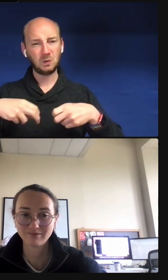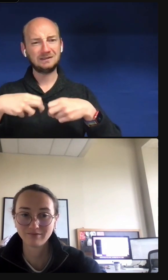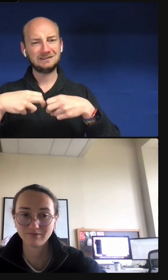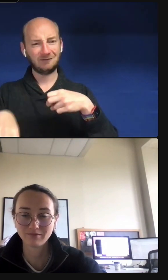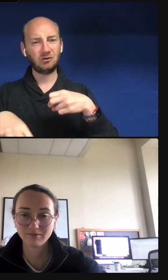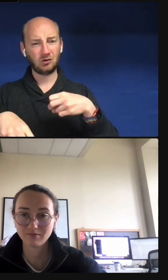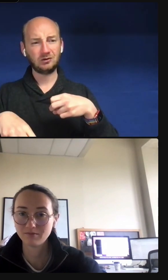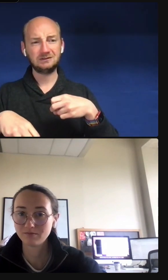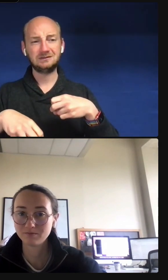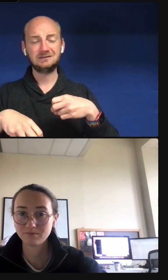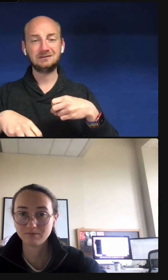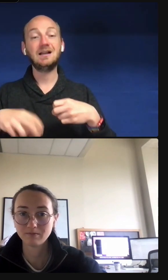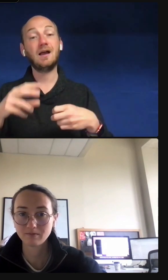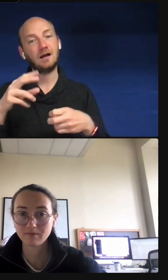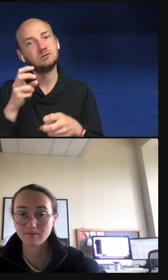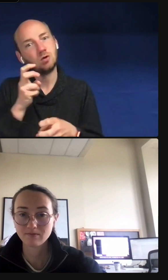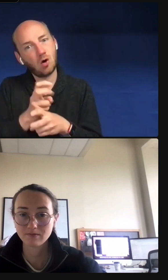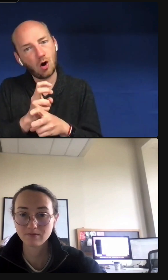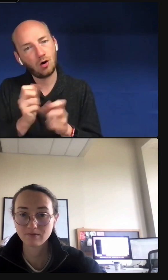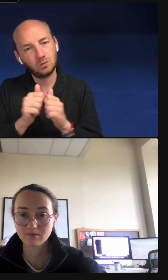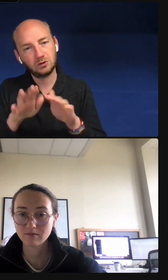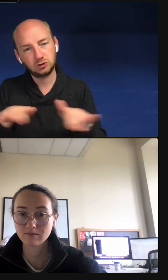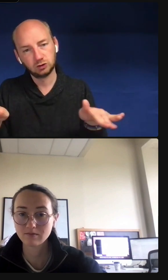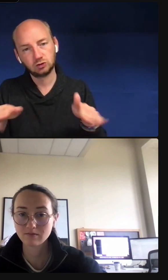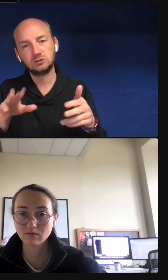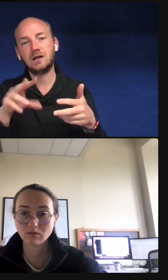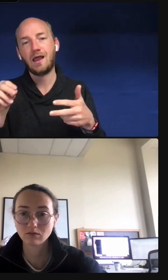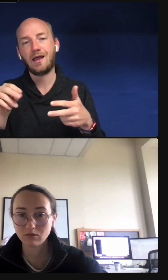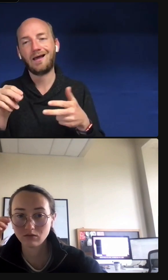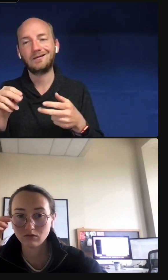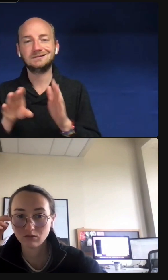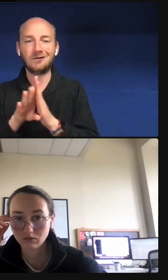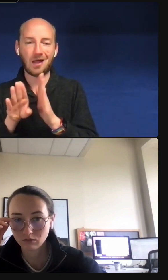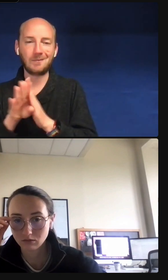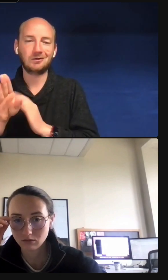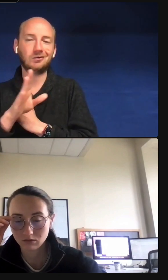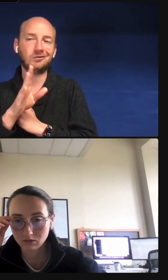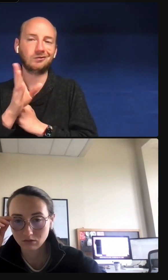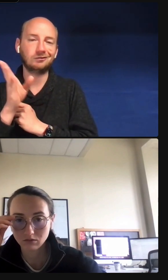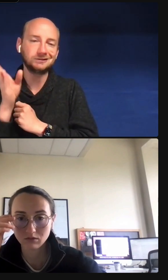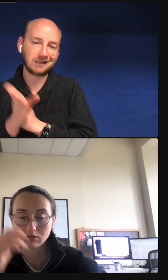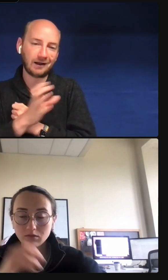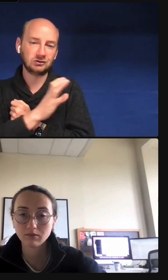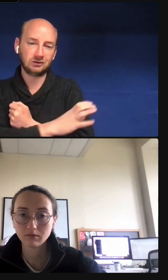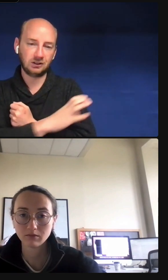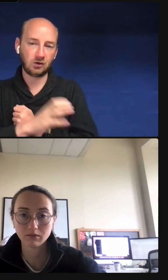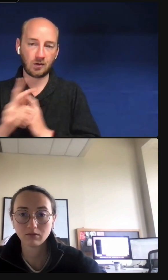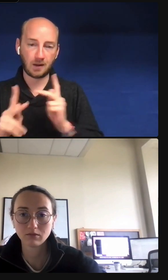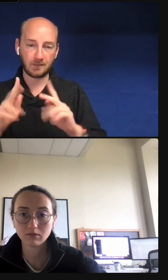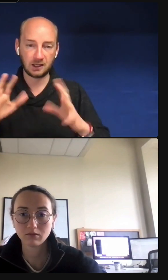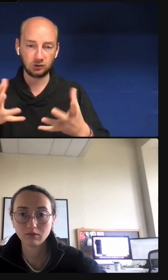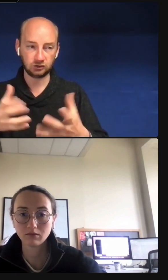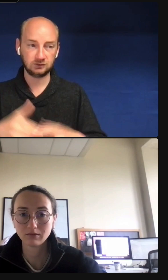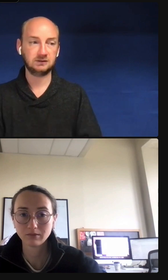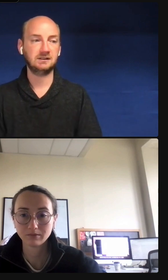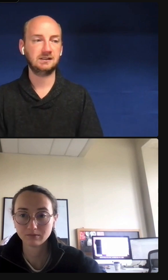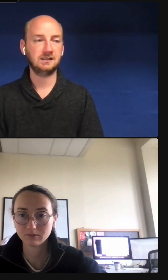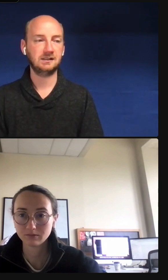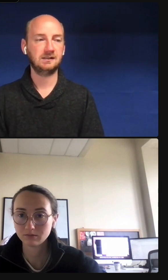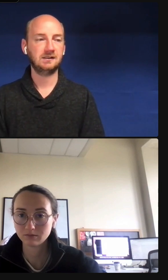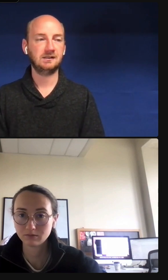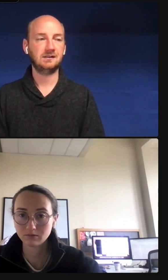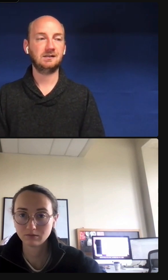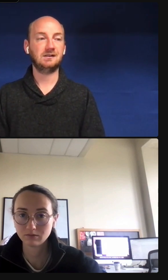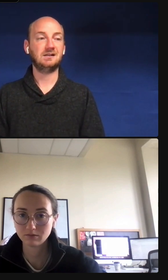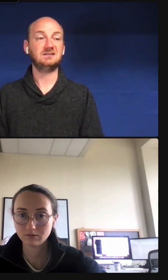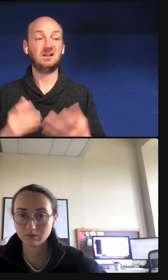difficult to do with children and with developmental and clinical populations. And so, yeah, the short answer is I